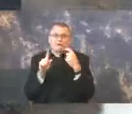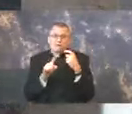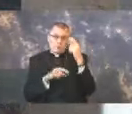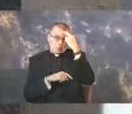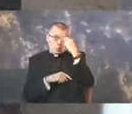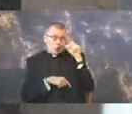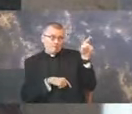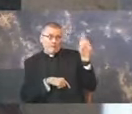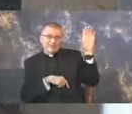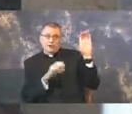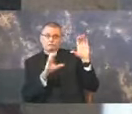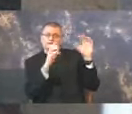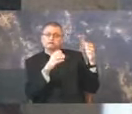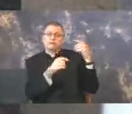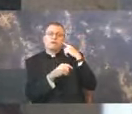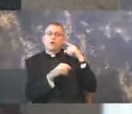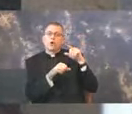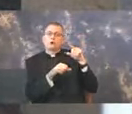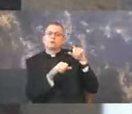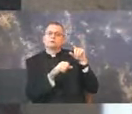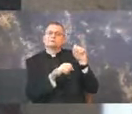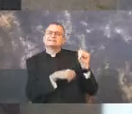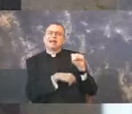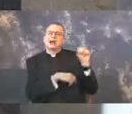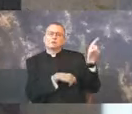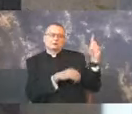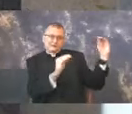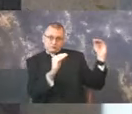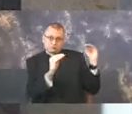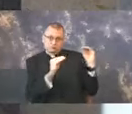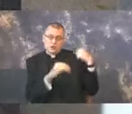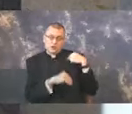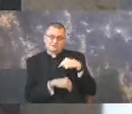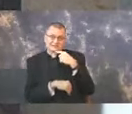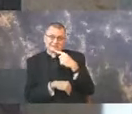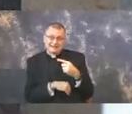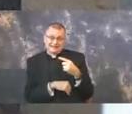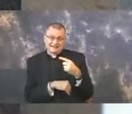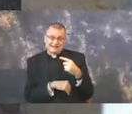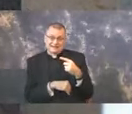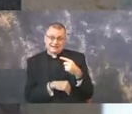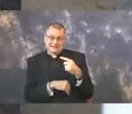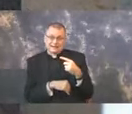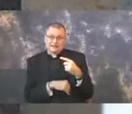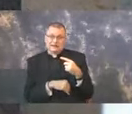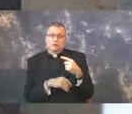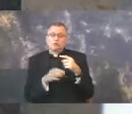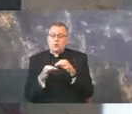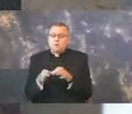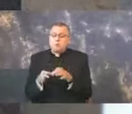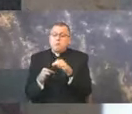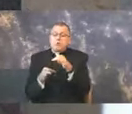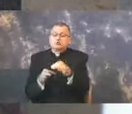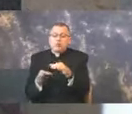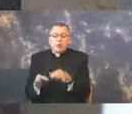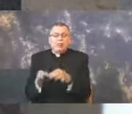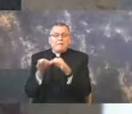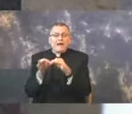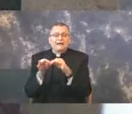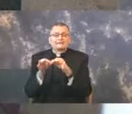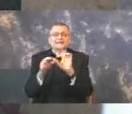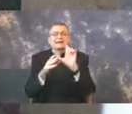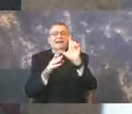Worship and Discipline of the Sacraments gave the local bishop the option to postpone this Mass until a later date when we can all be